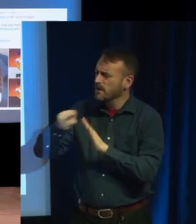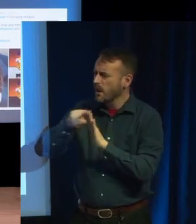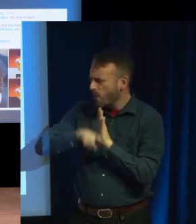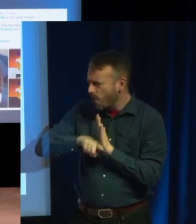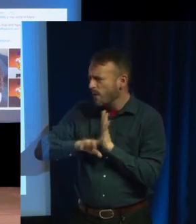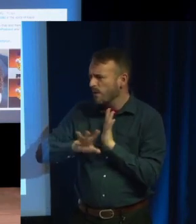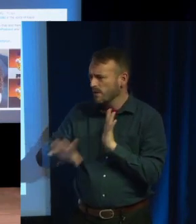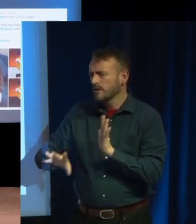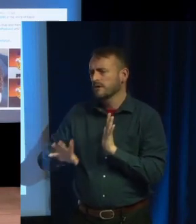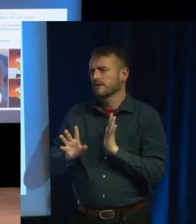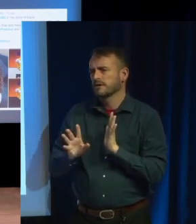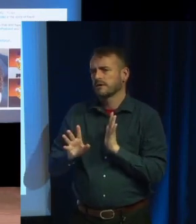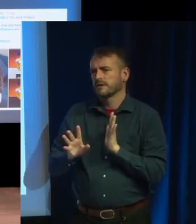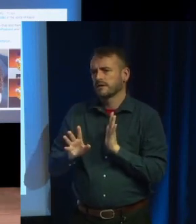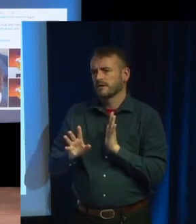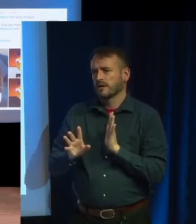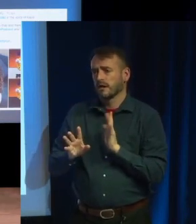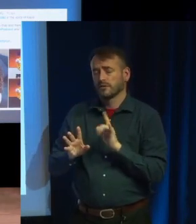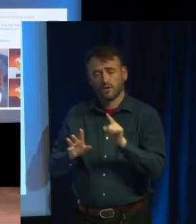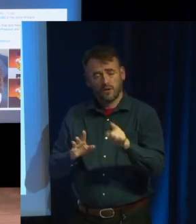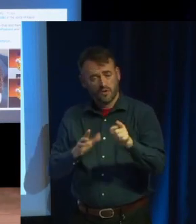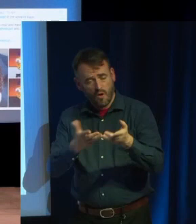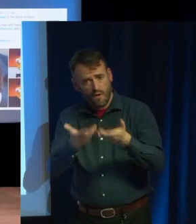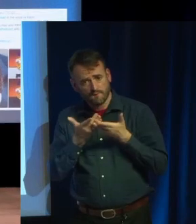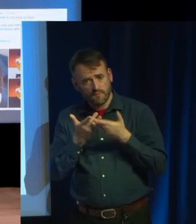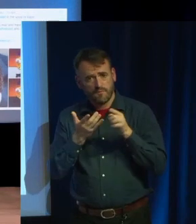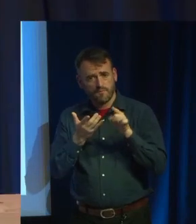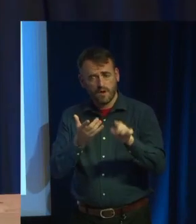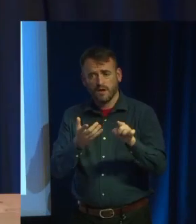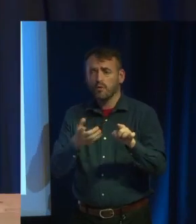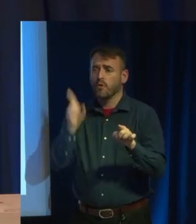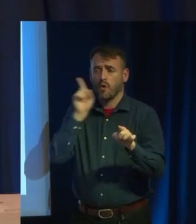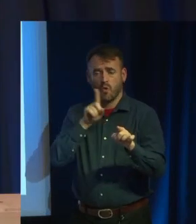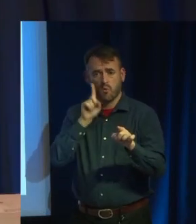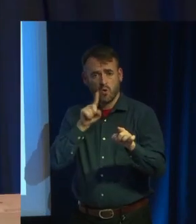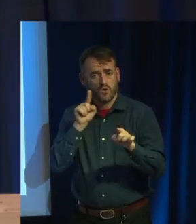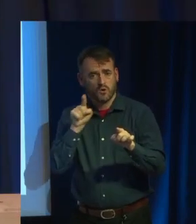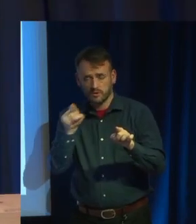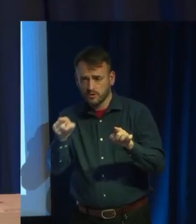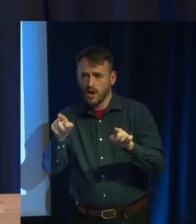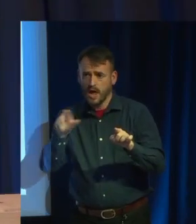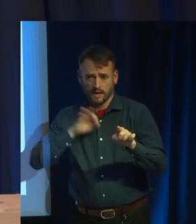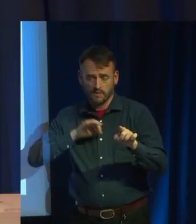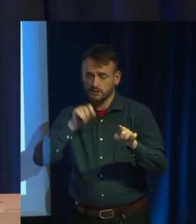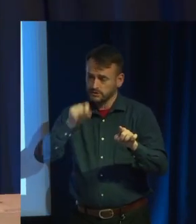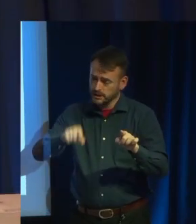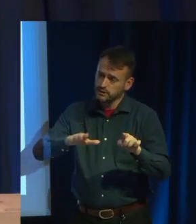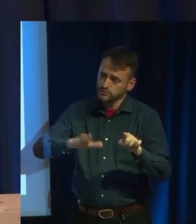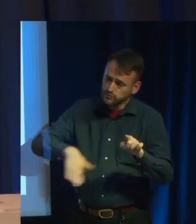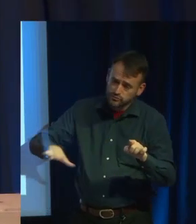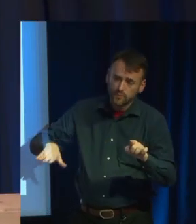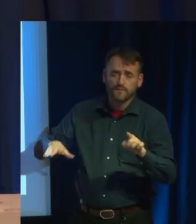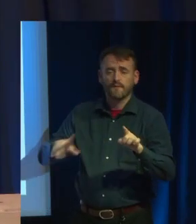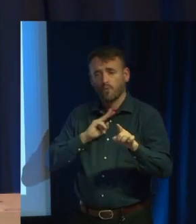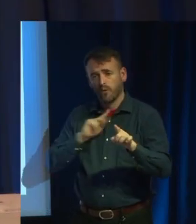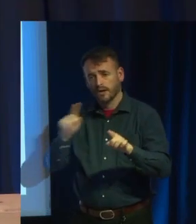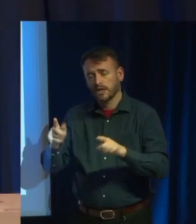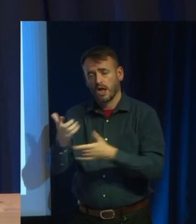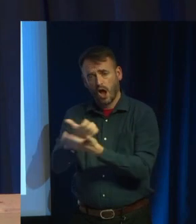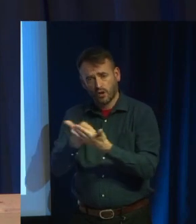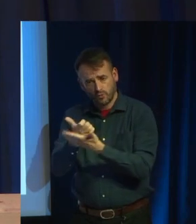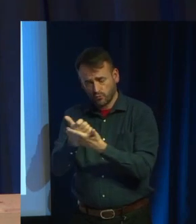were offered like, okay, we have like this woman who also does children's voices for like cartoons and stuff like that, so we can have her in.